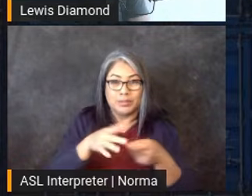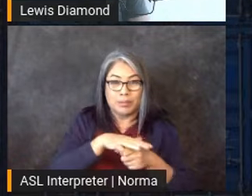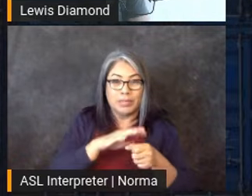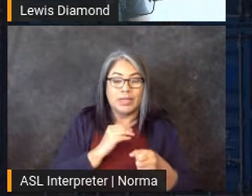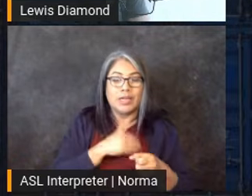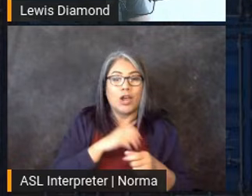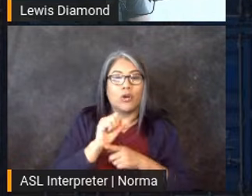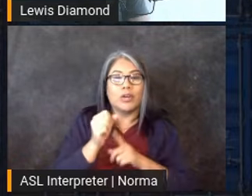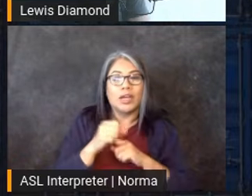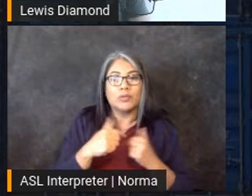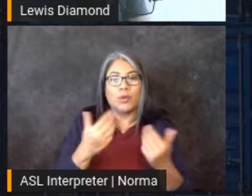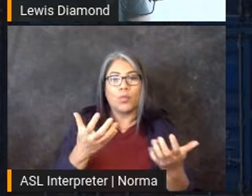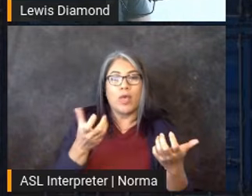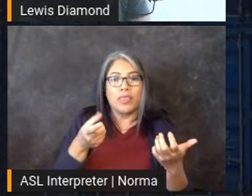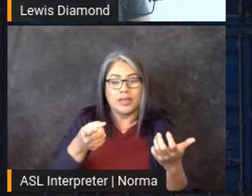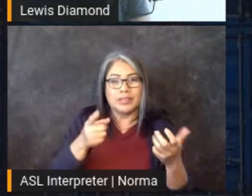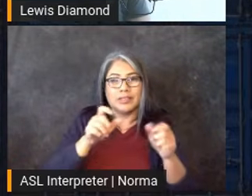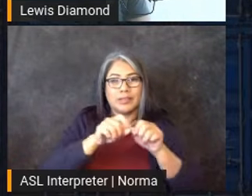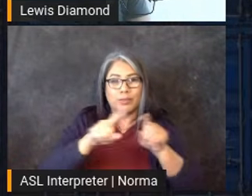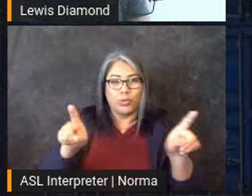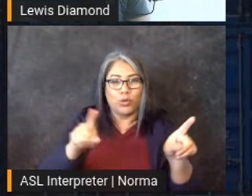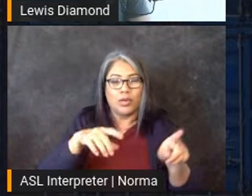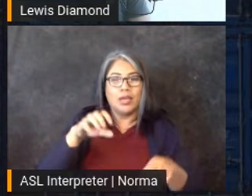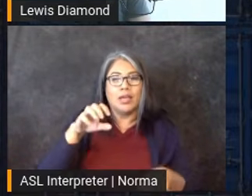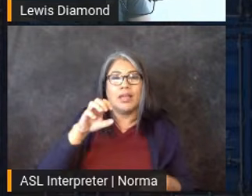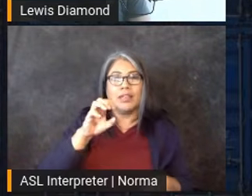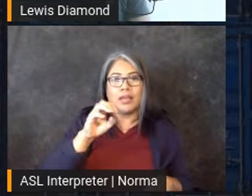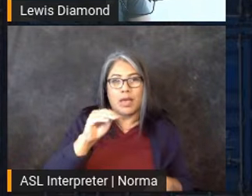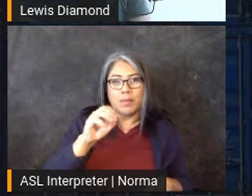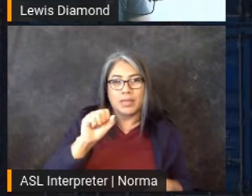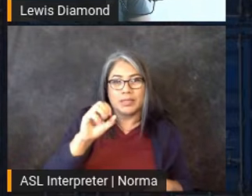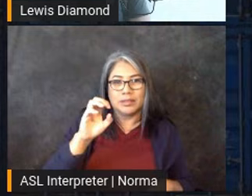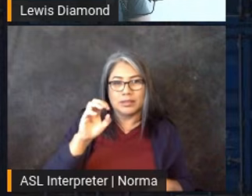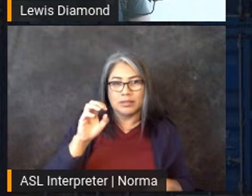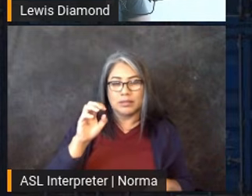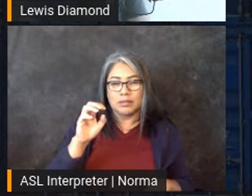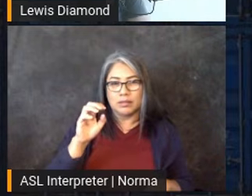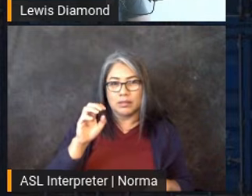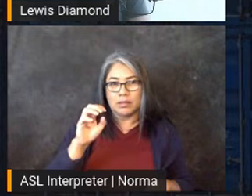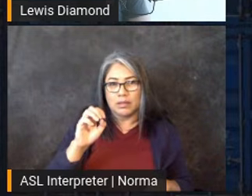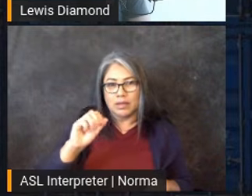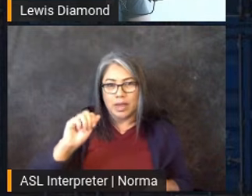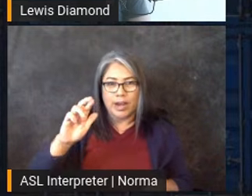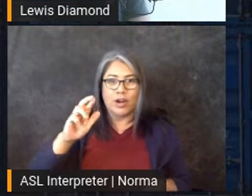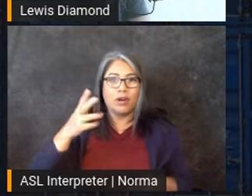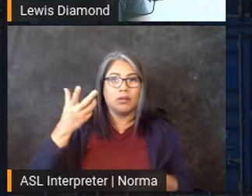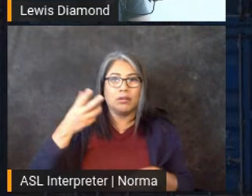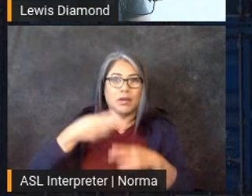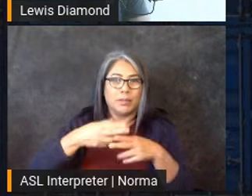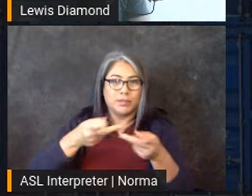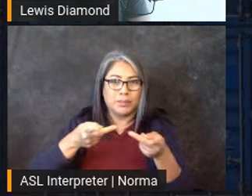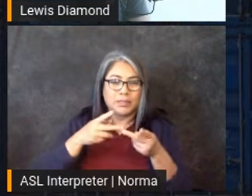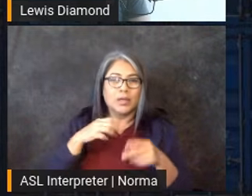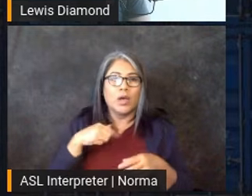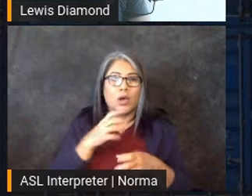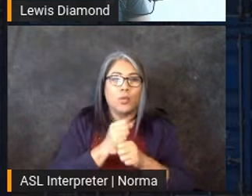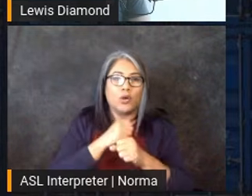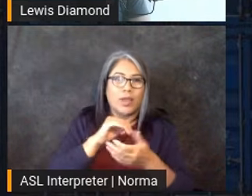this deployed in the emissary namespace. So we'll create that namespace.